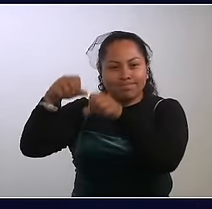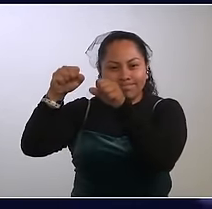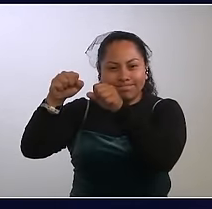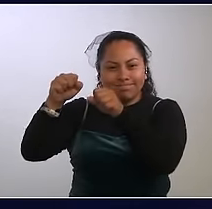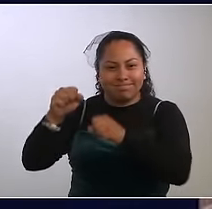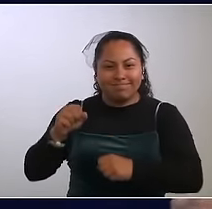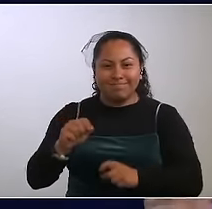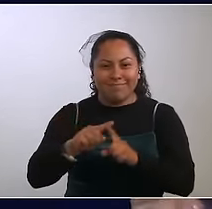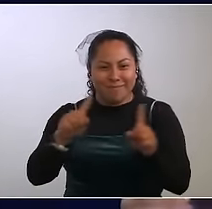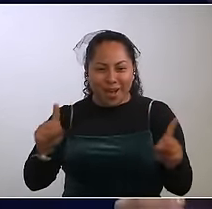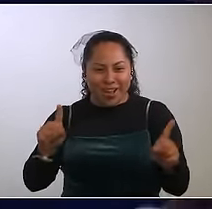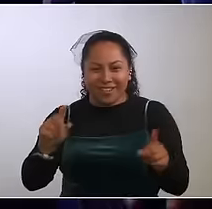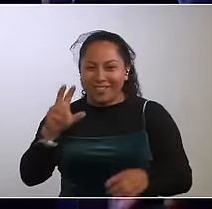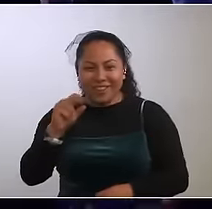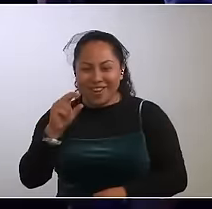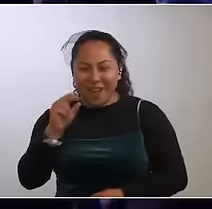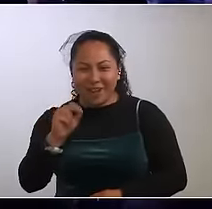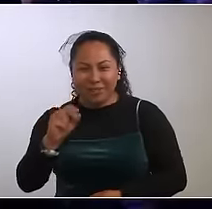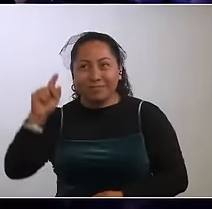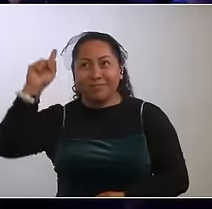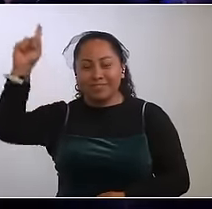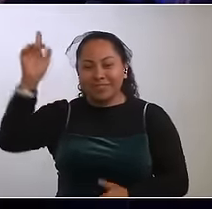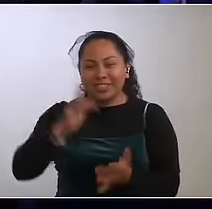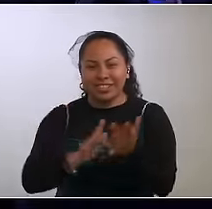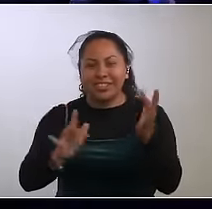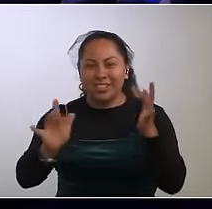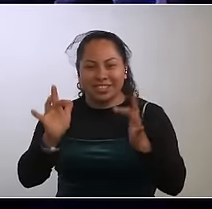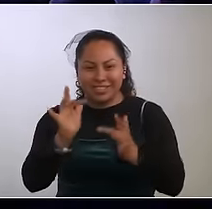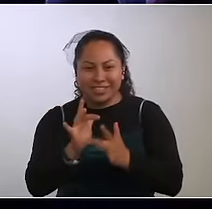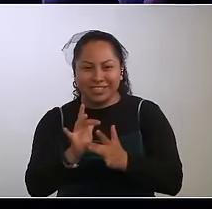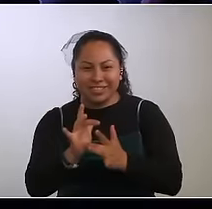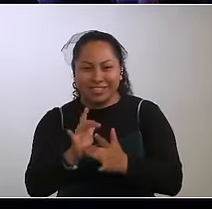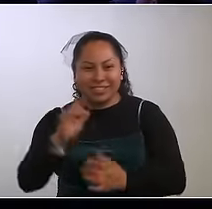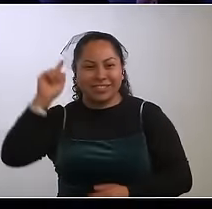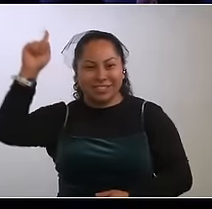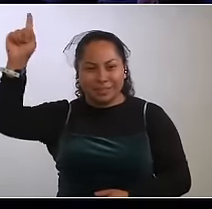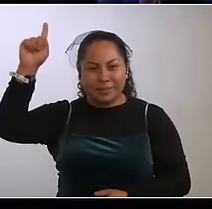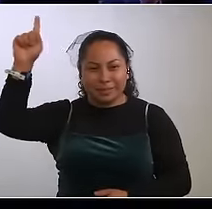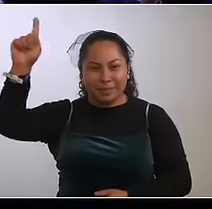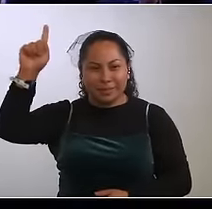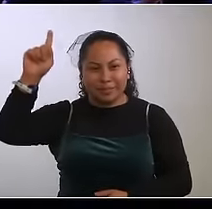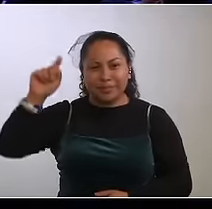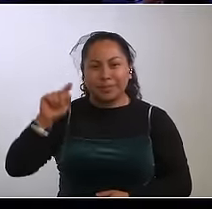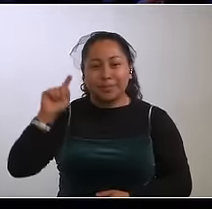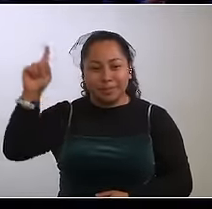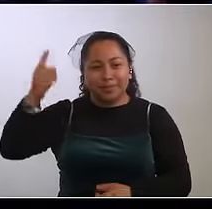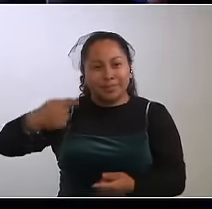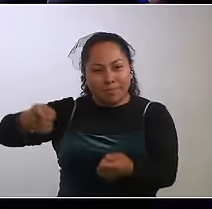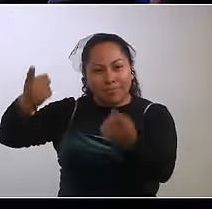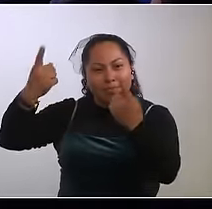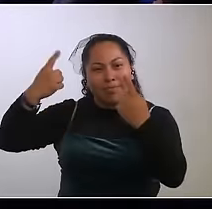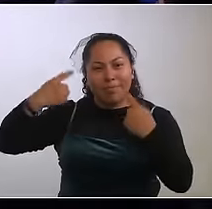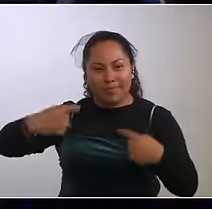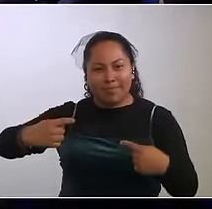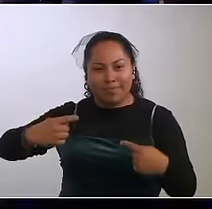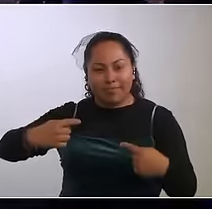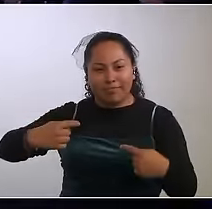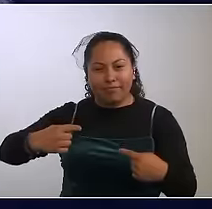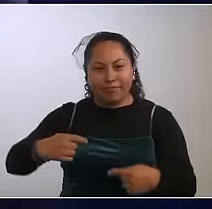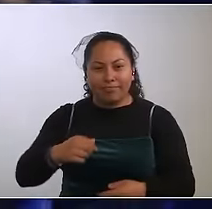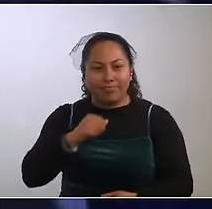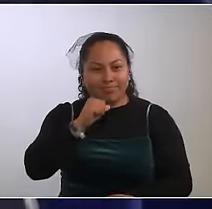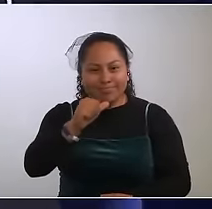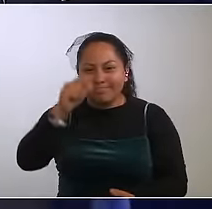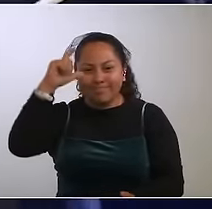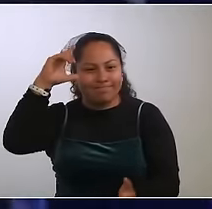fue Jesucristo. The King of Glory. El Rey de la Gloria. The King of Glory. El Rey de Gloria. They're set up.